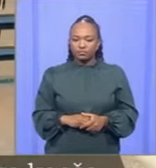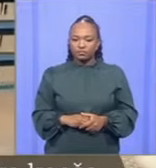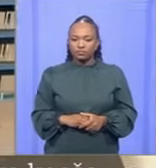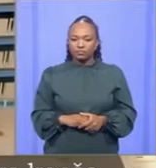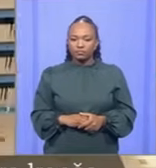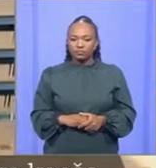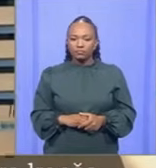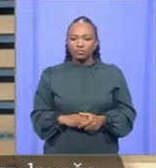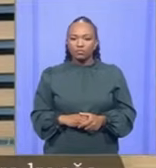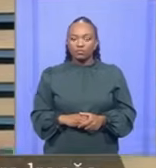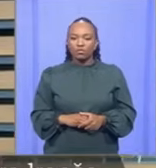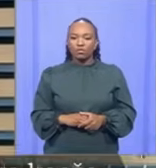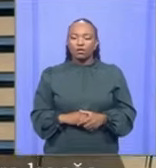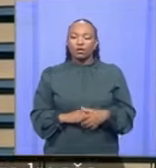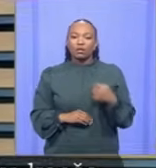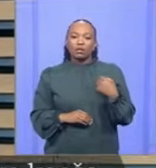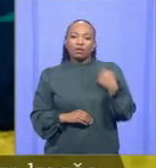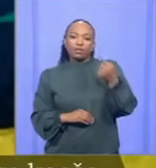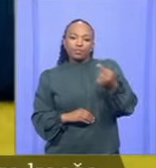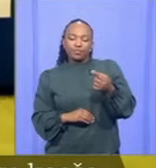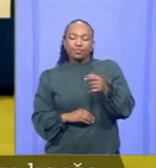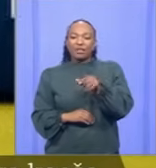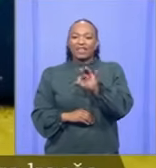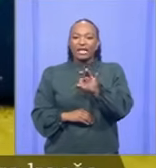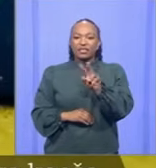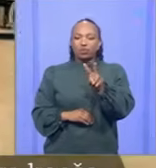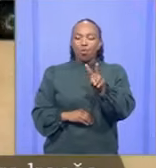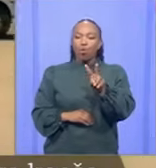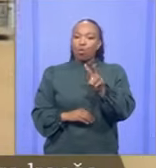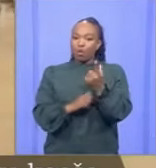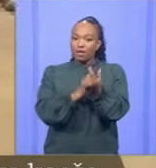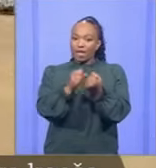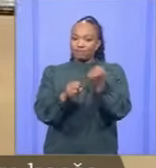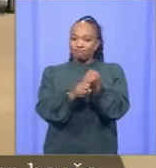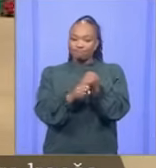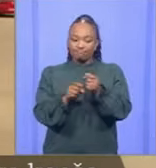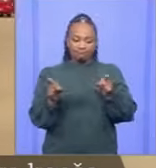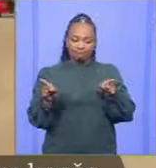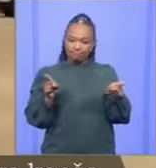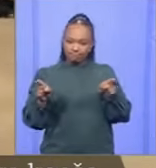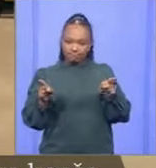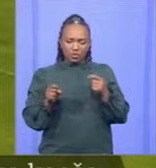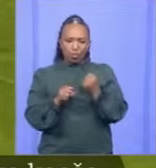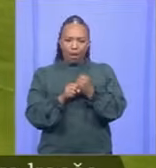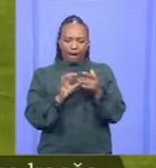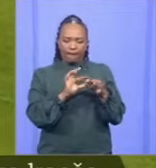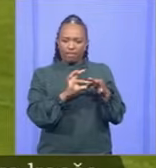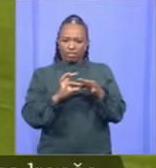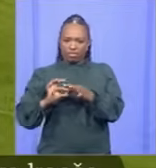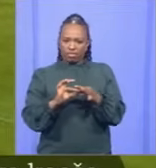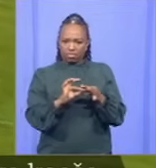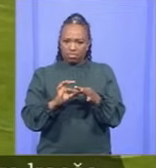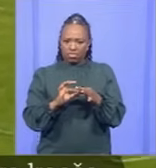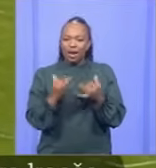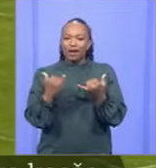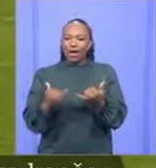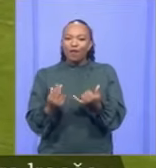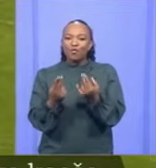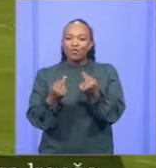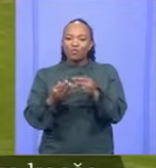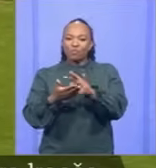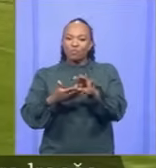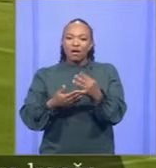mengwaga e 32 go tloga mola mekgatlo ye ka bobedi e šomago mmogo. Bjalekwano ye mpšha ya mengwaga e mene e tla